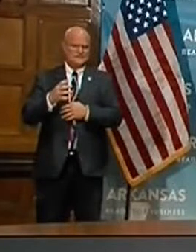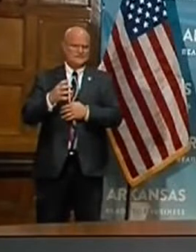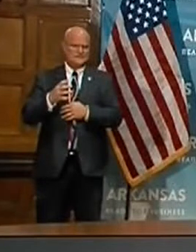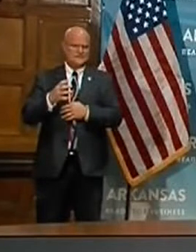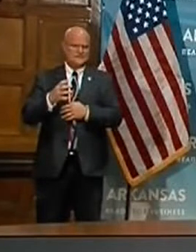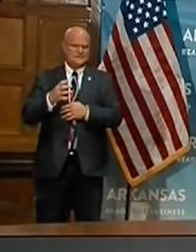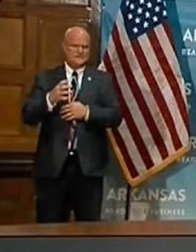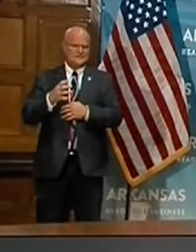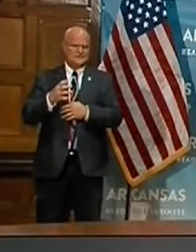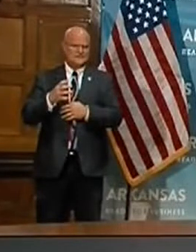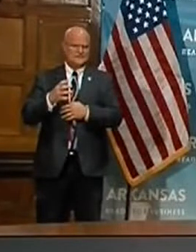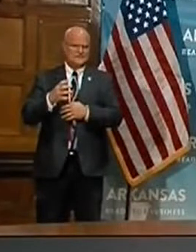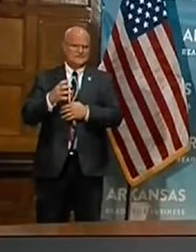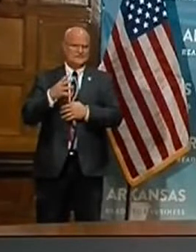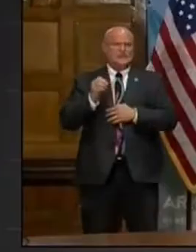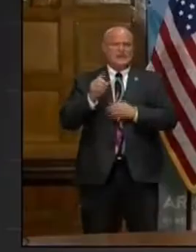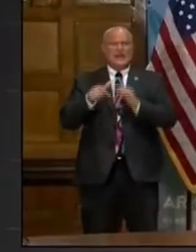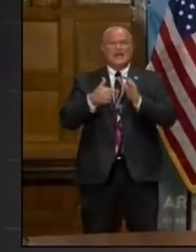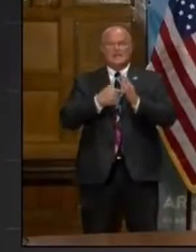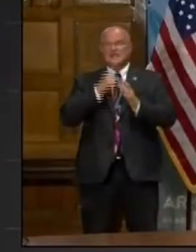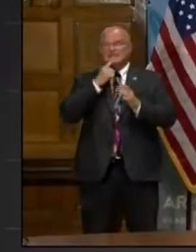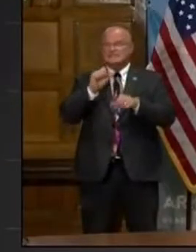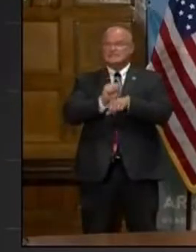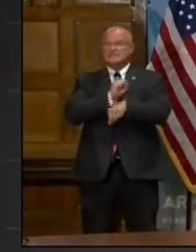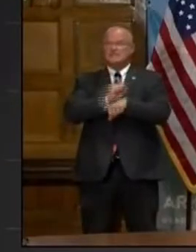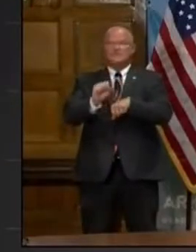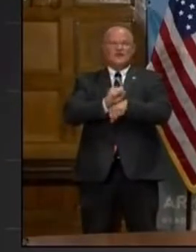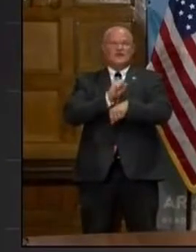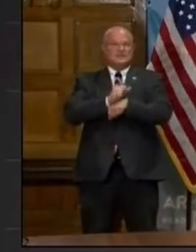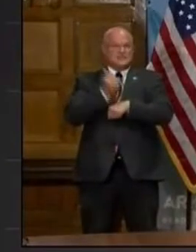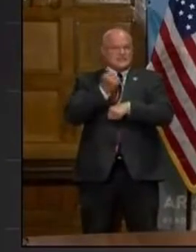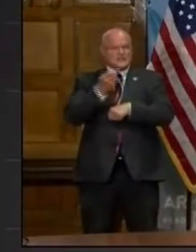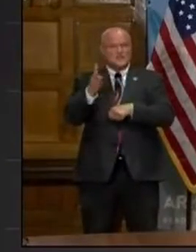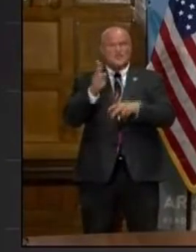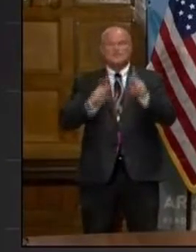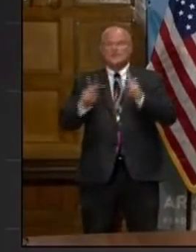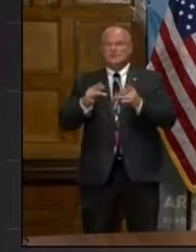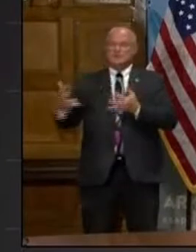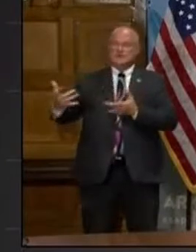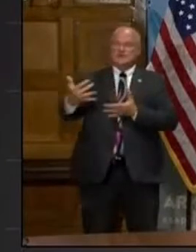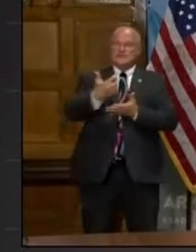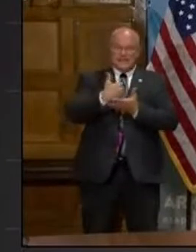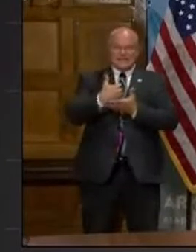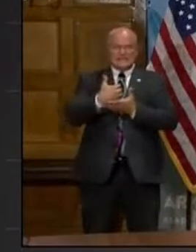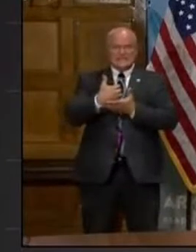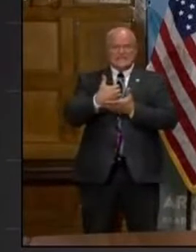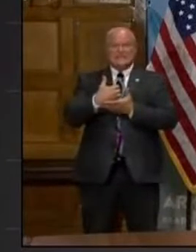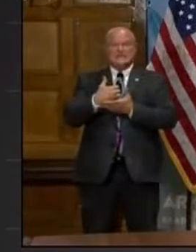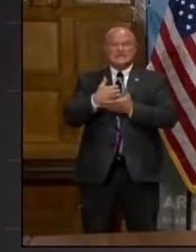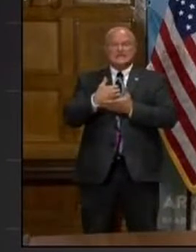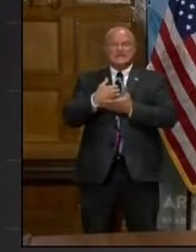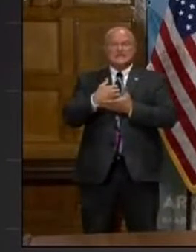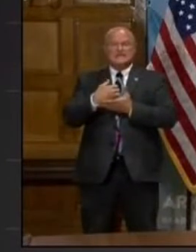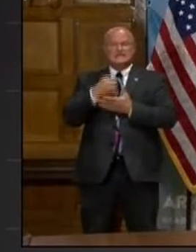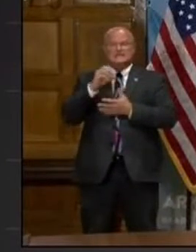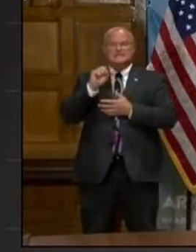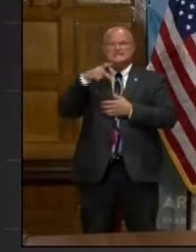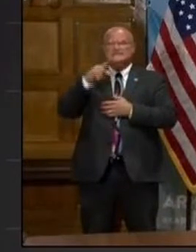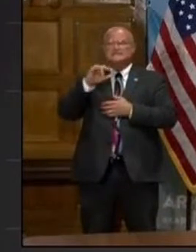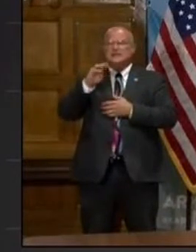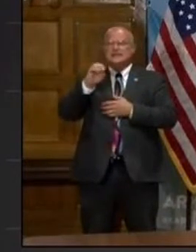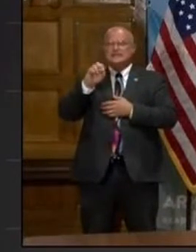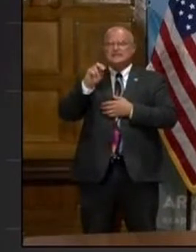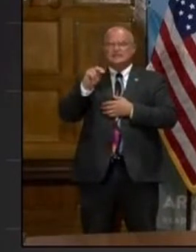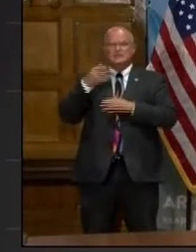number of tests being done. This is just a function of fewer people collecting specimens, over the